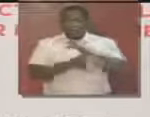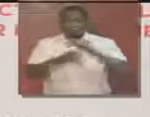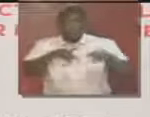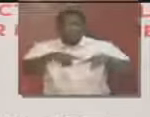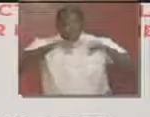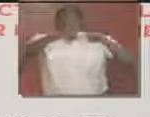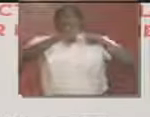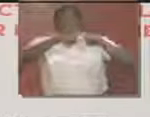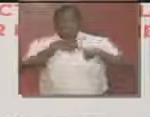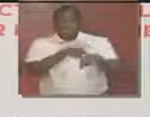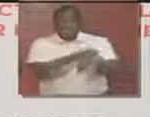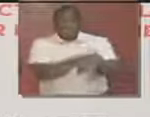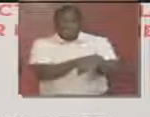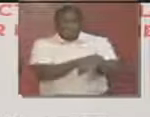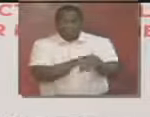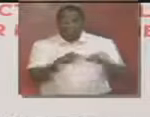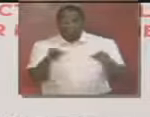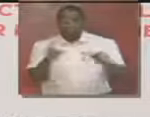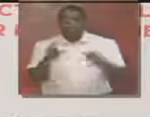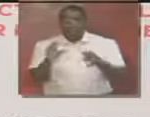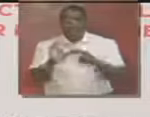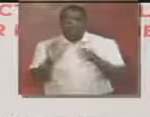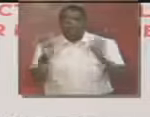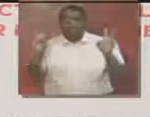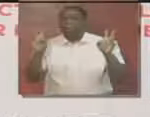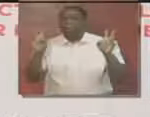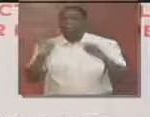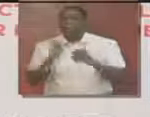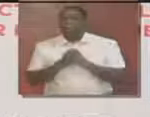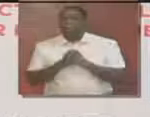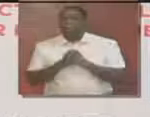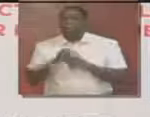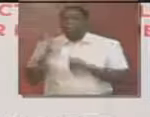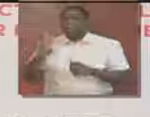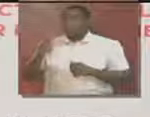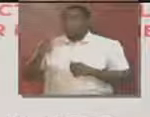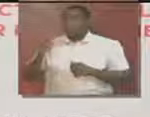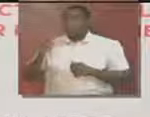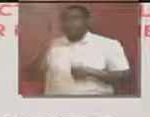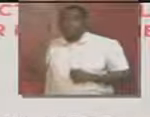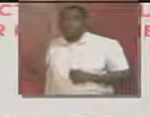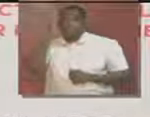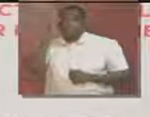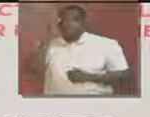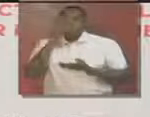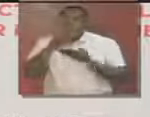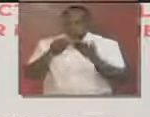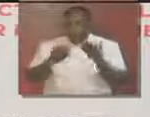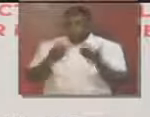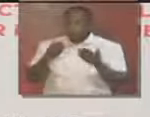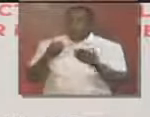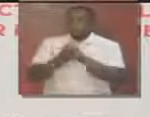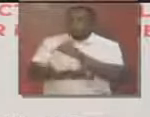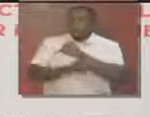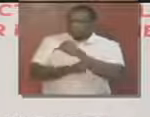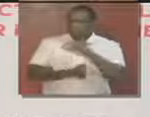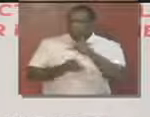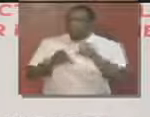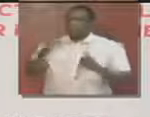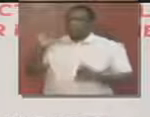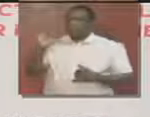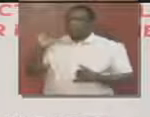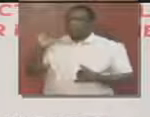aware that, as a precautionary measure, a few countries in the European Union have suspended the use of a specific batch